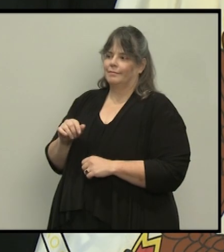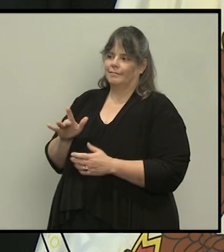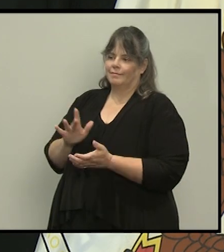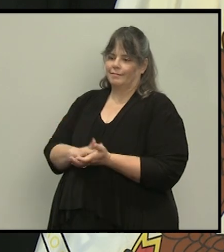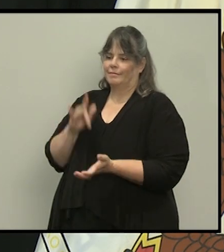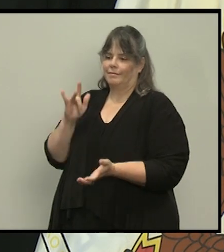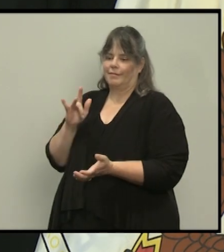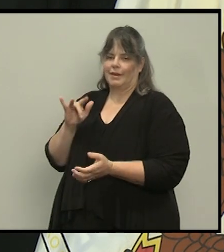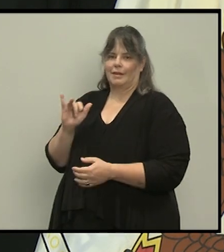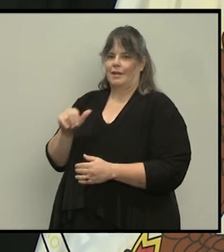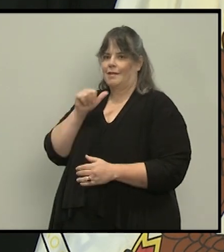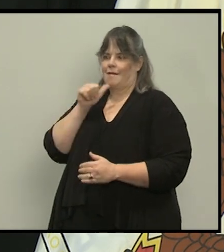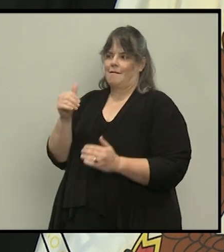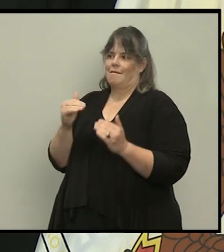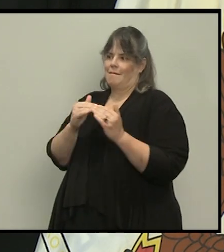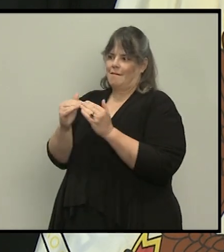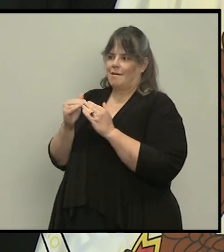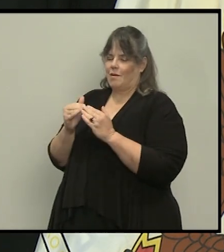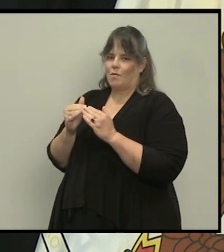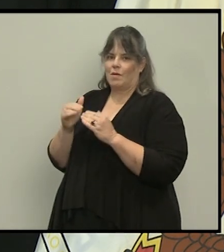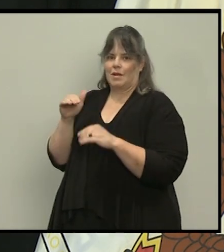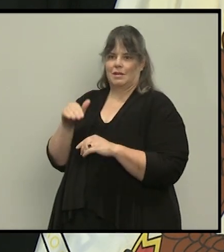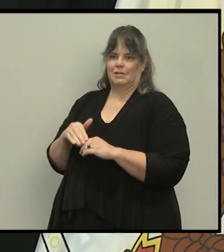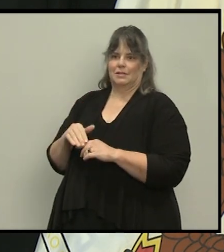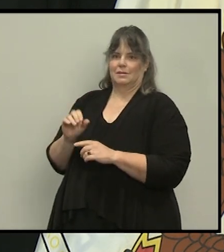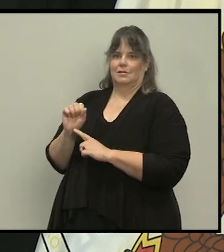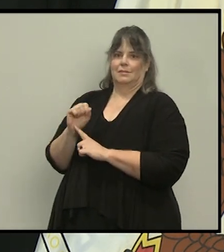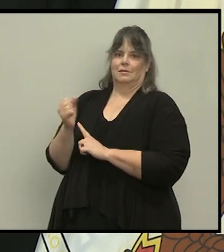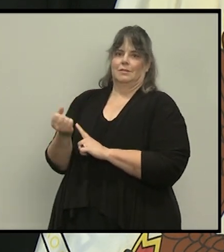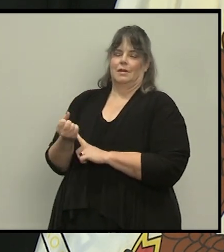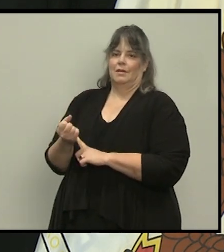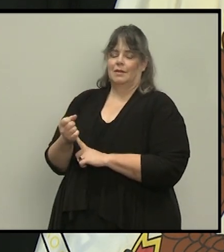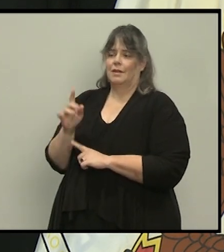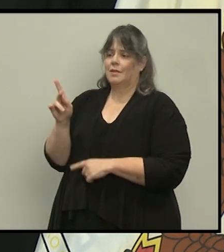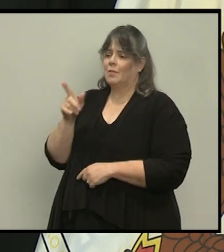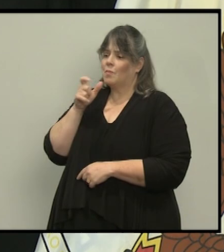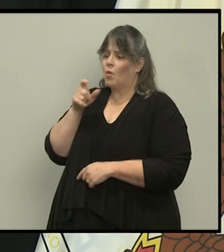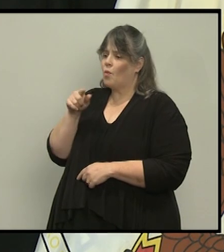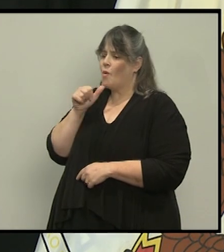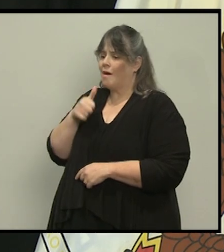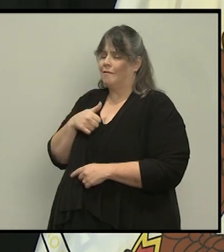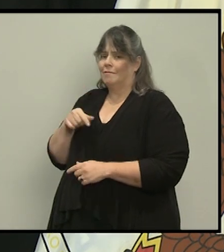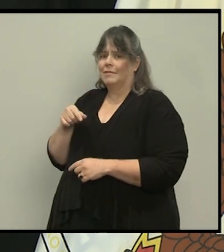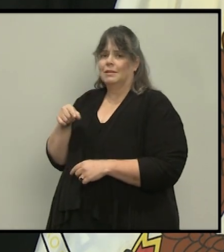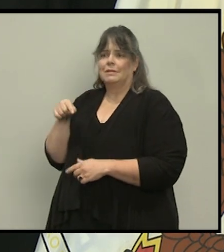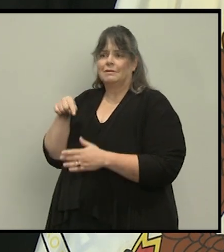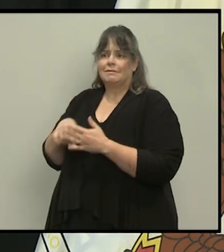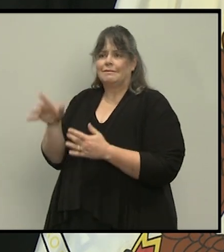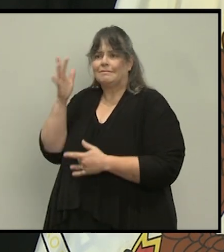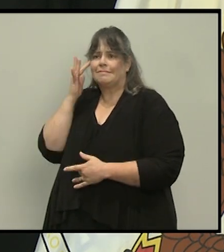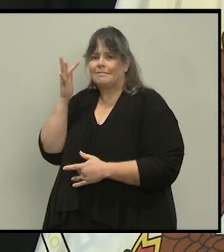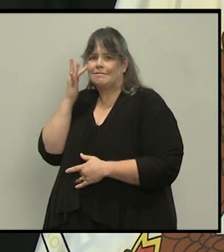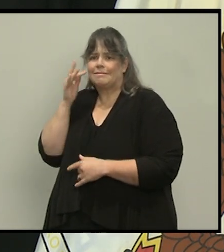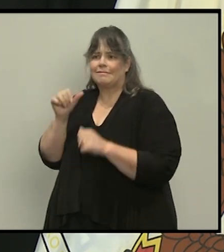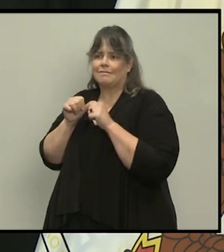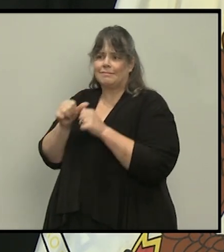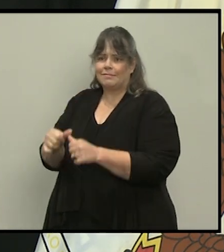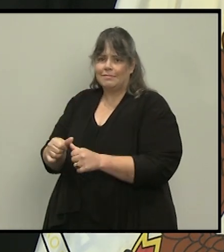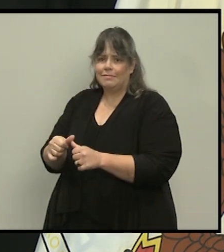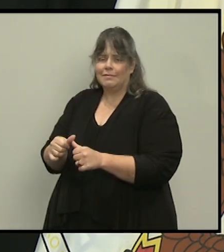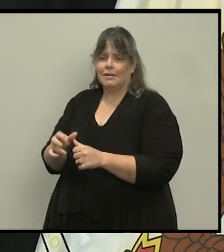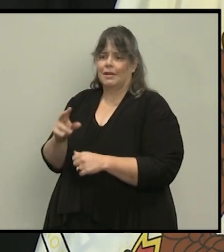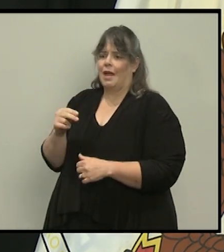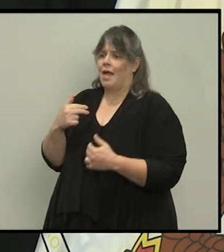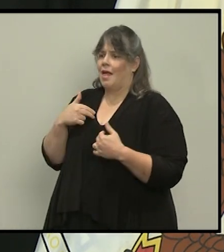society. People with chronic illnesses, underlying health conditions, and from communities who have